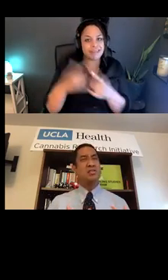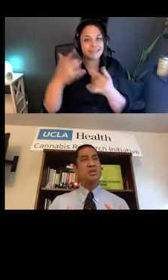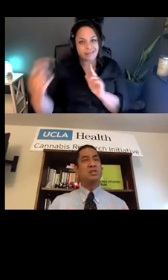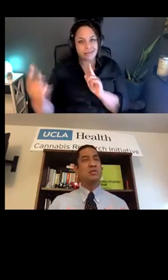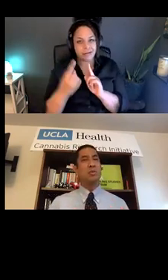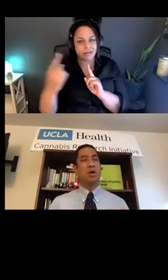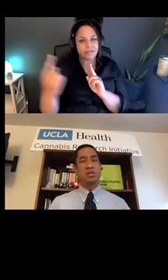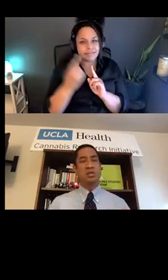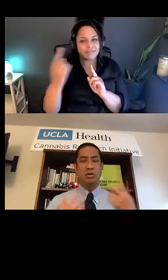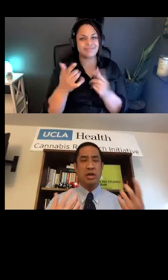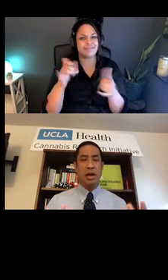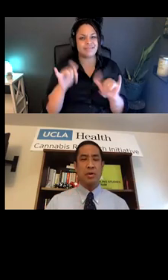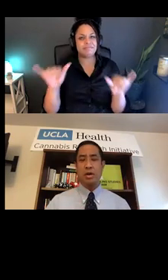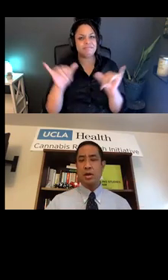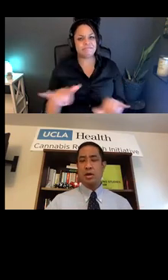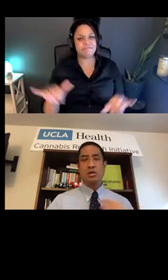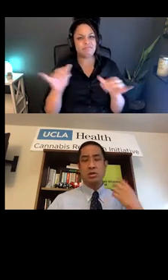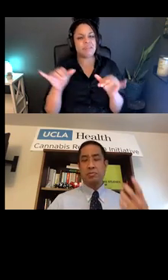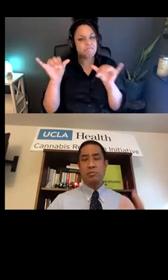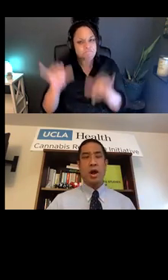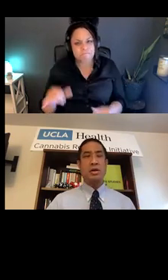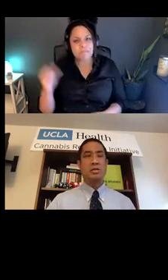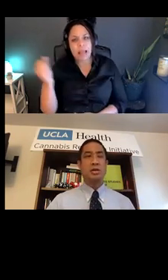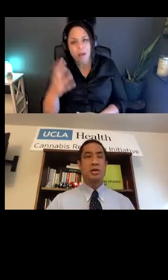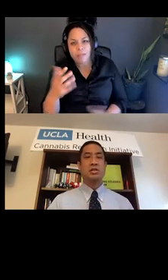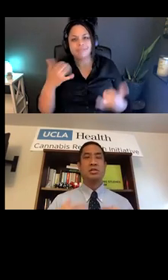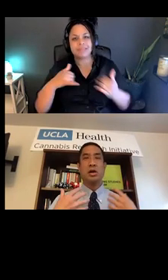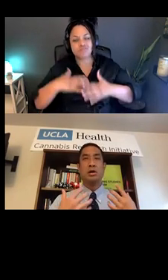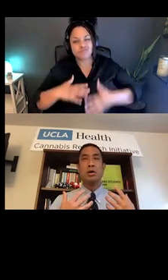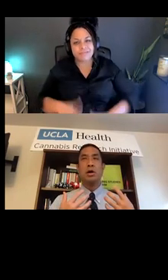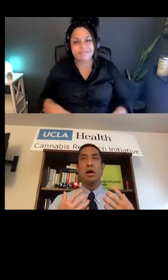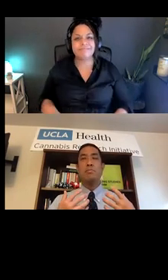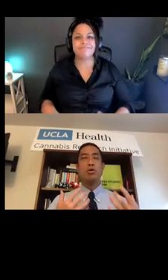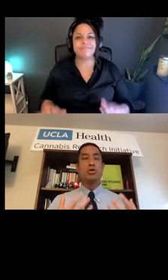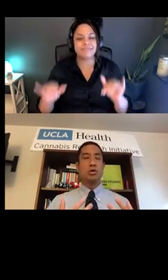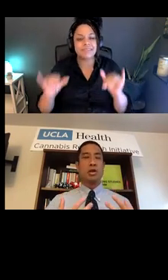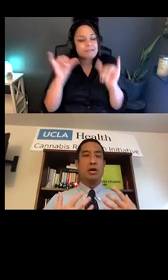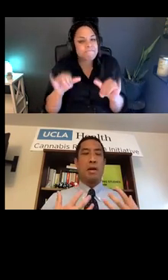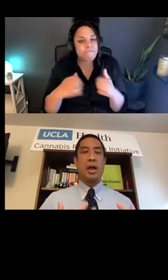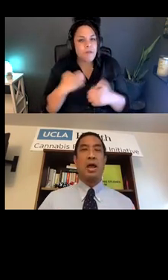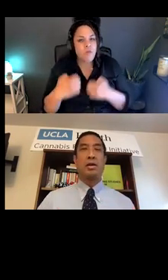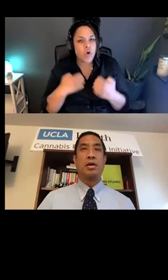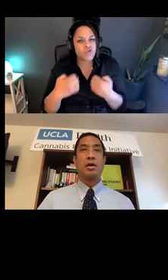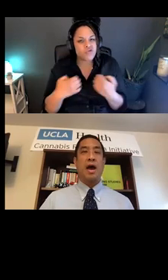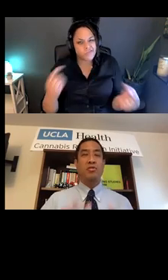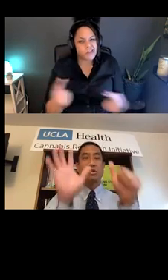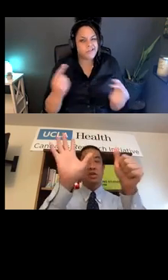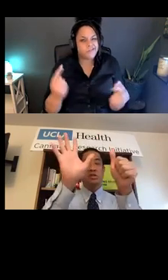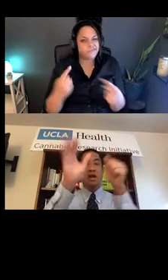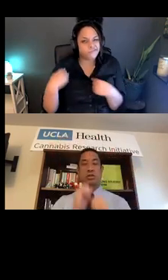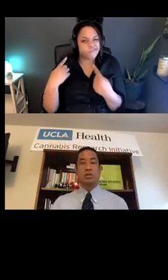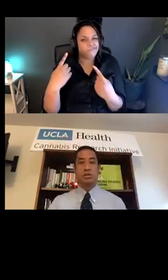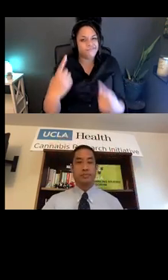it doesn't really seem to work. He's still gambling, he's still depressed, he's still emotionally in a lot of pain. After